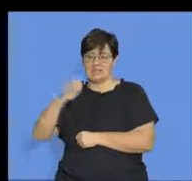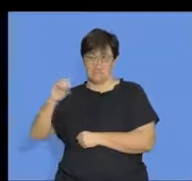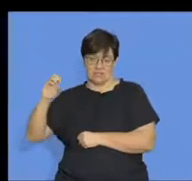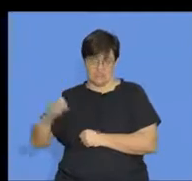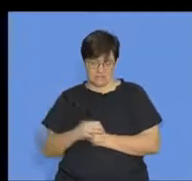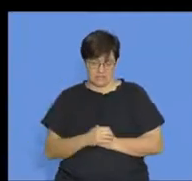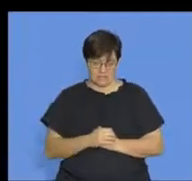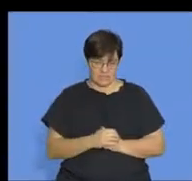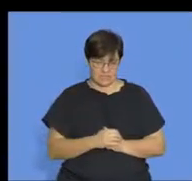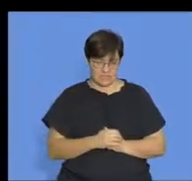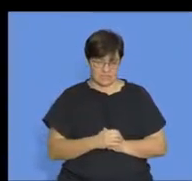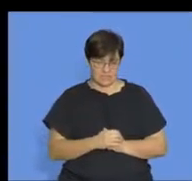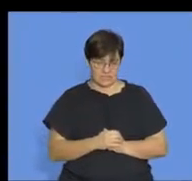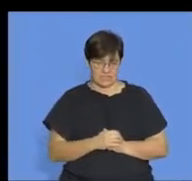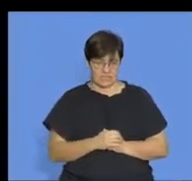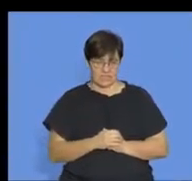now sitting at